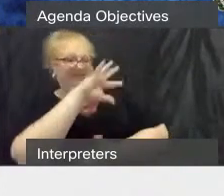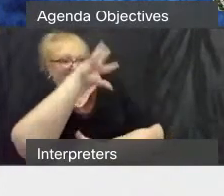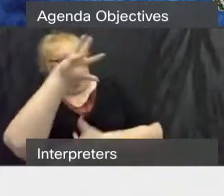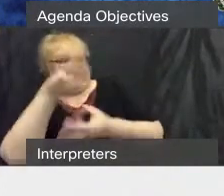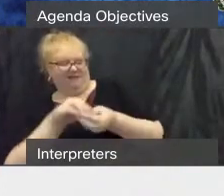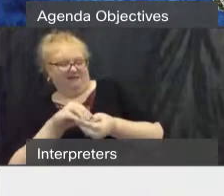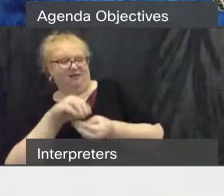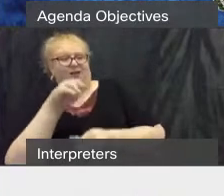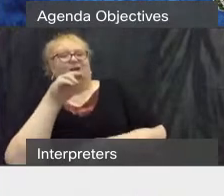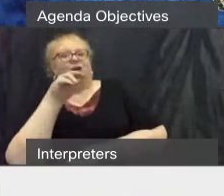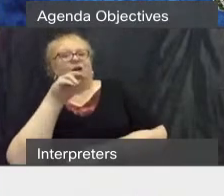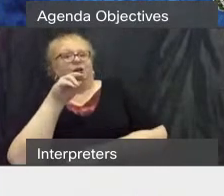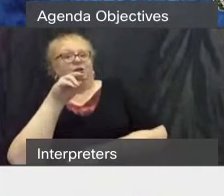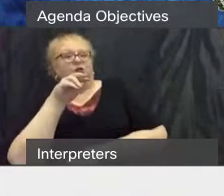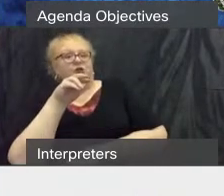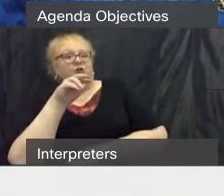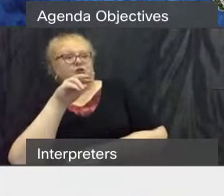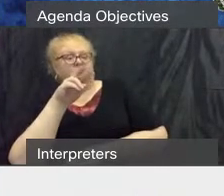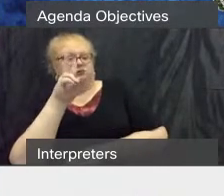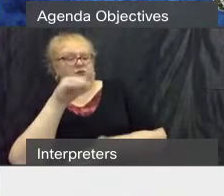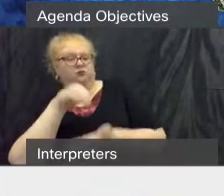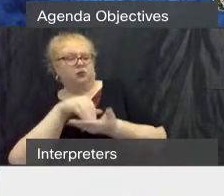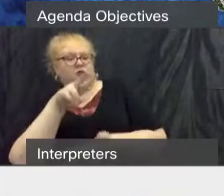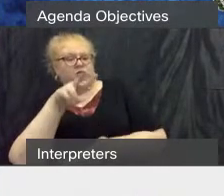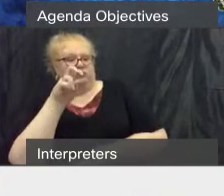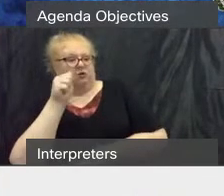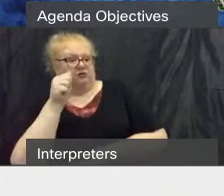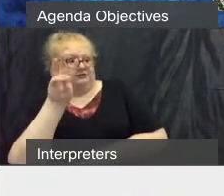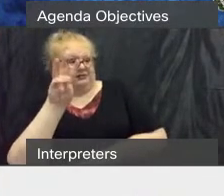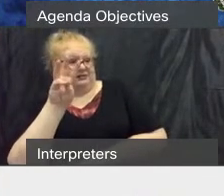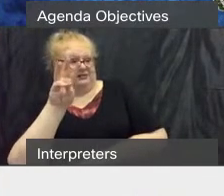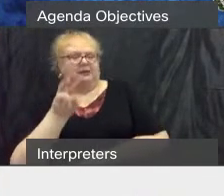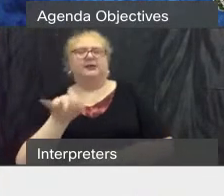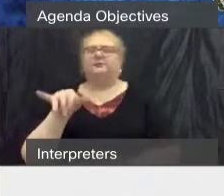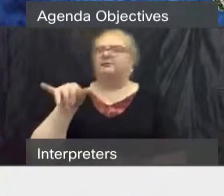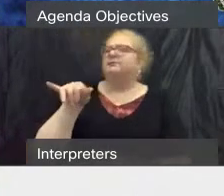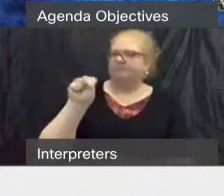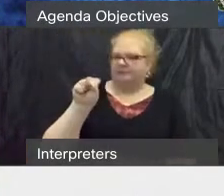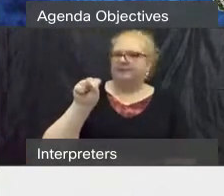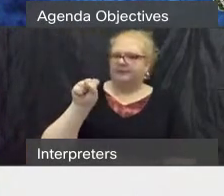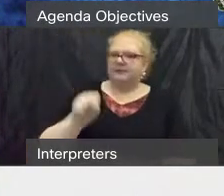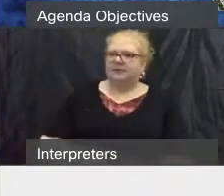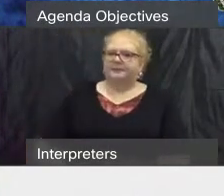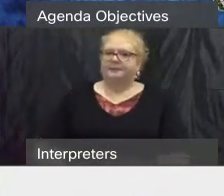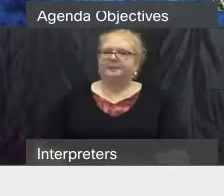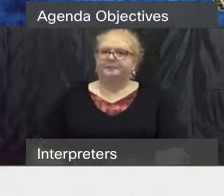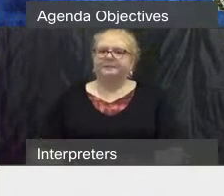sir. Okay. Let's see.